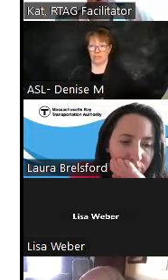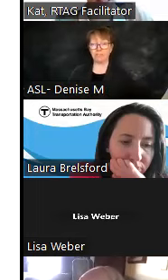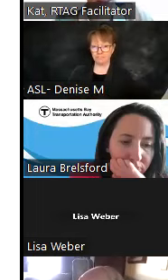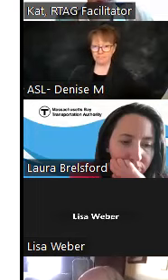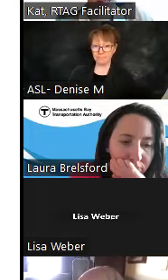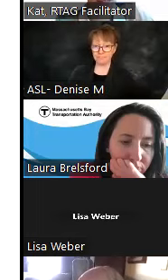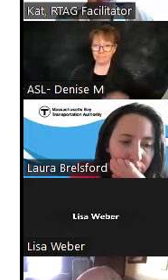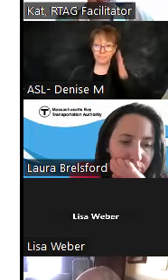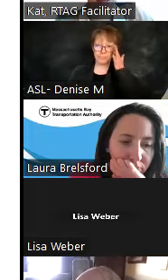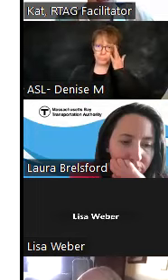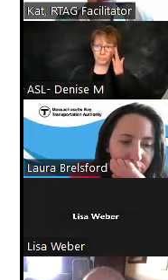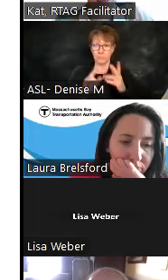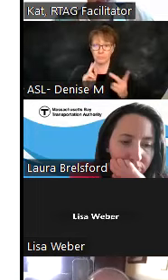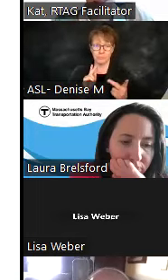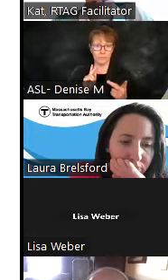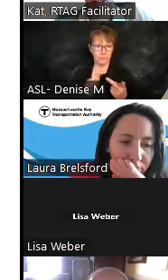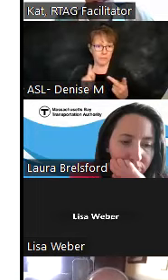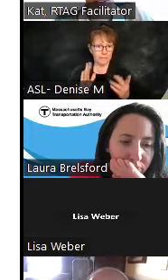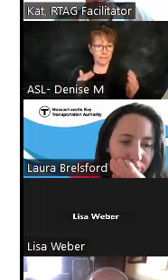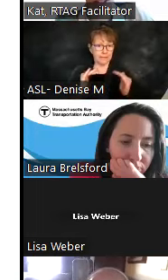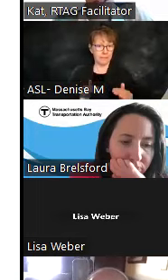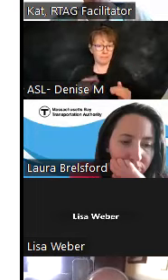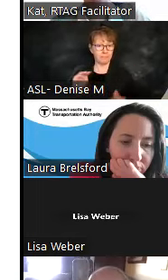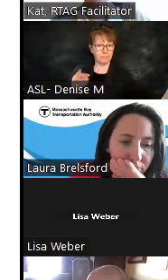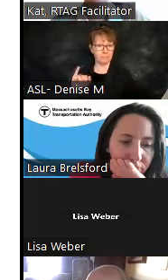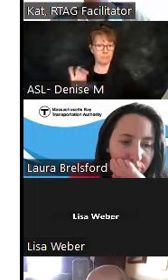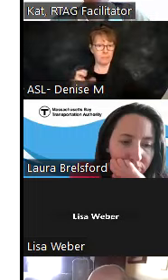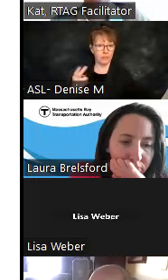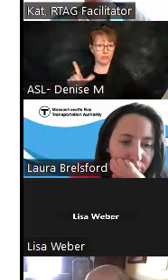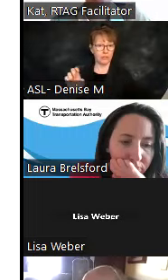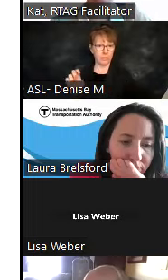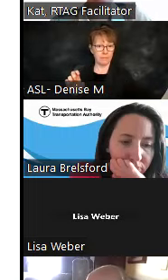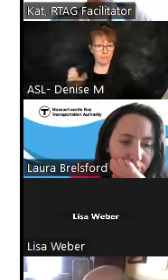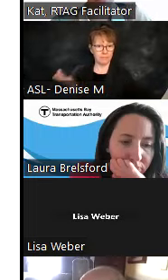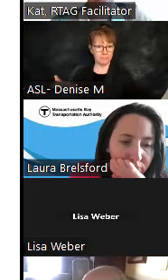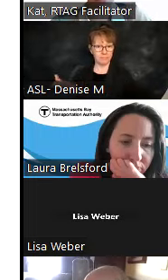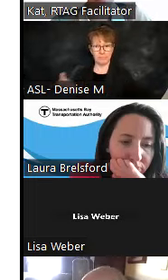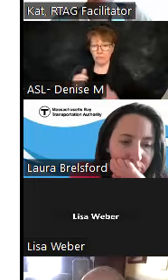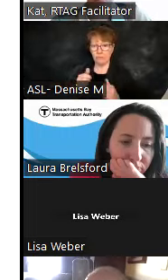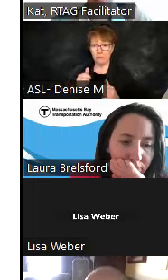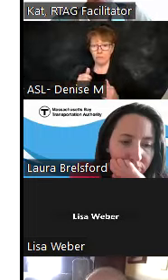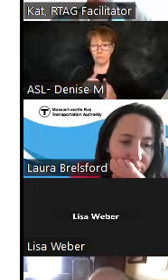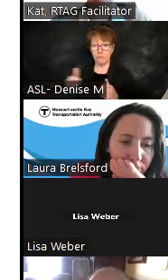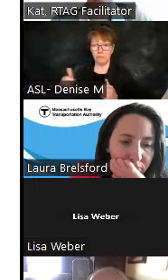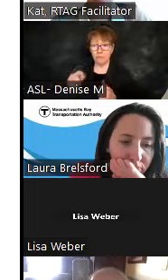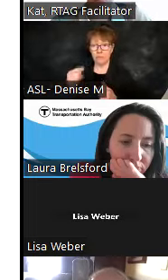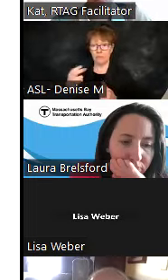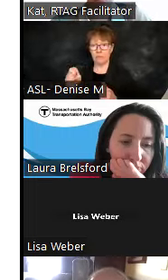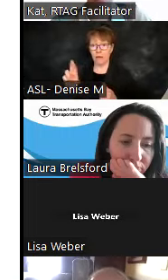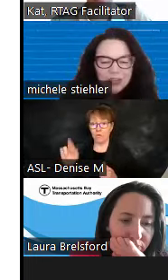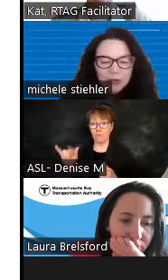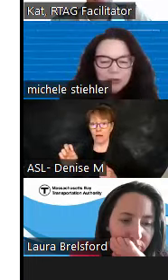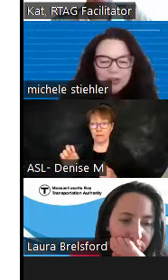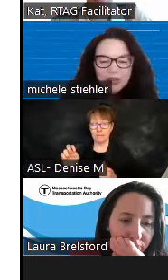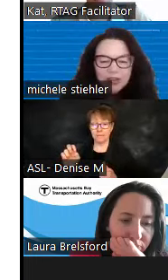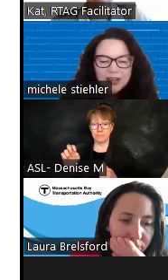Perfect. Next slide, please. Michelle, it is your turn to do the ride updates. Okay, thank